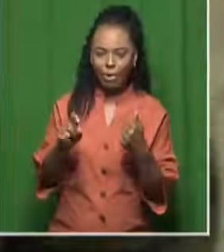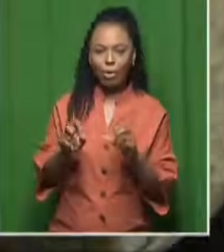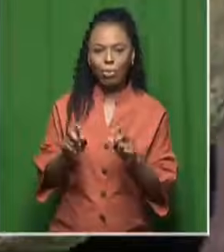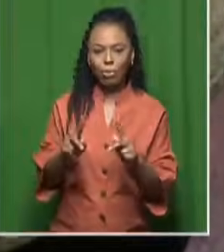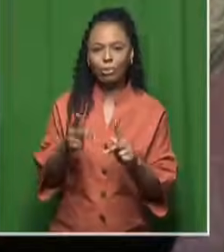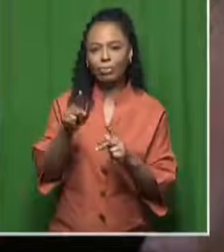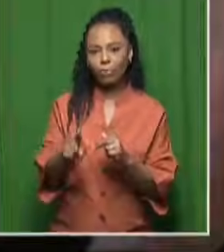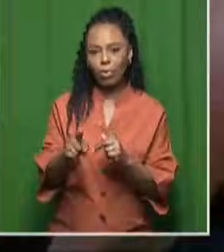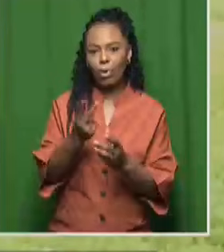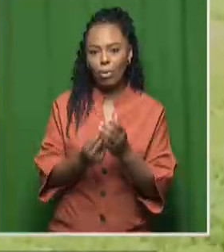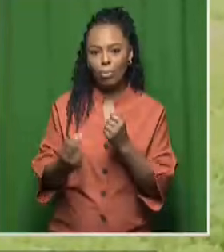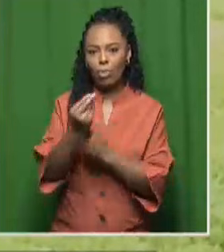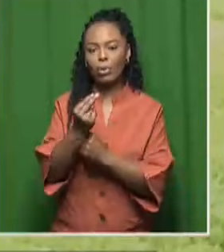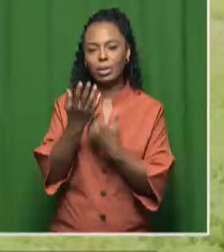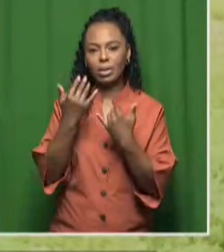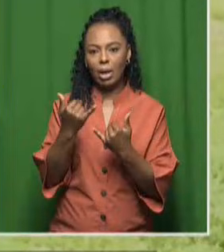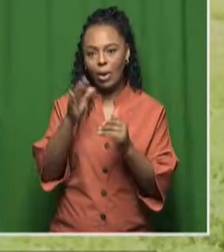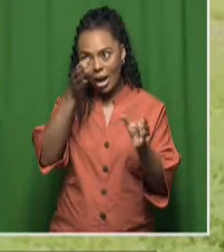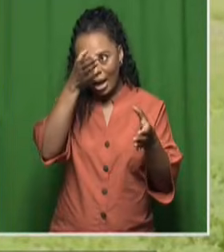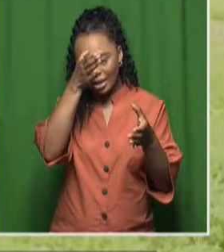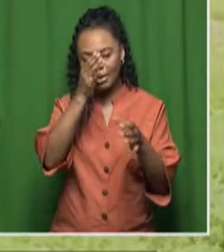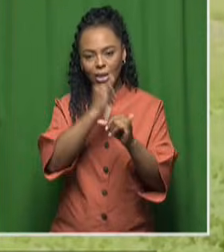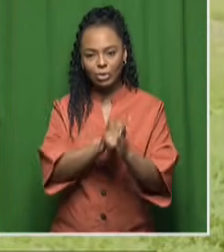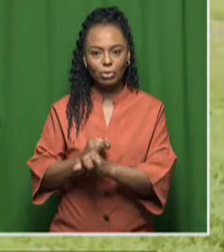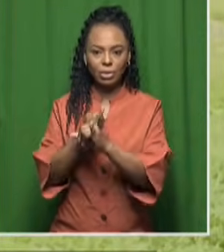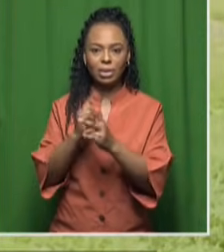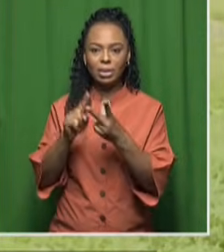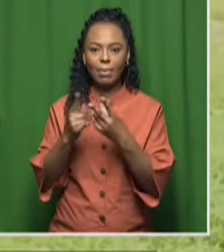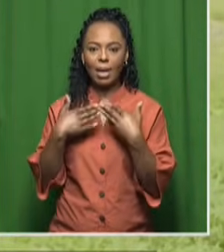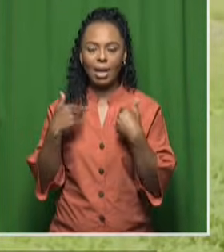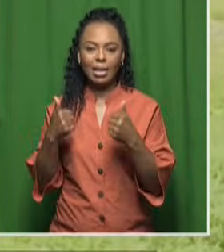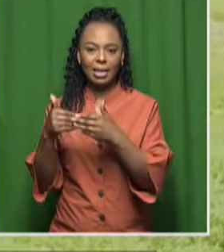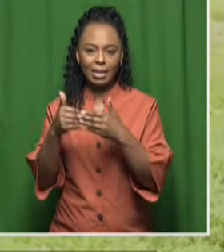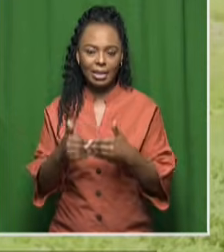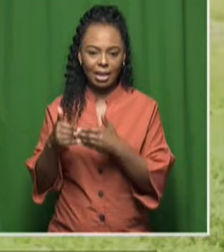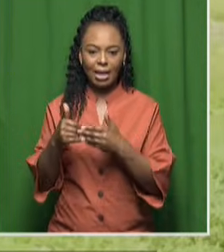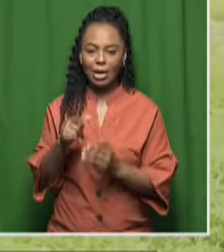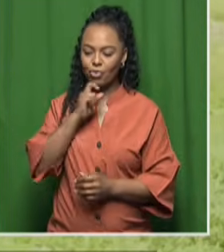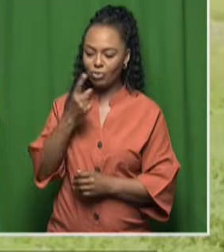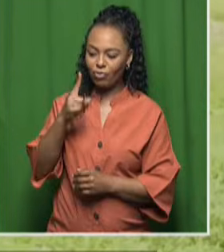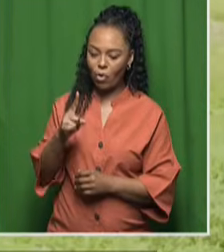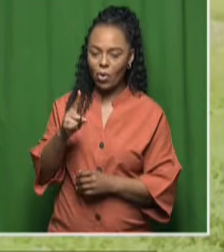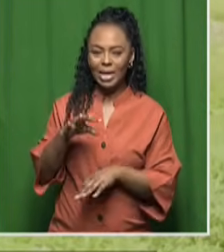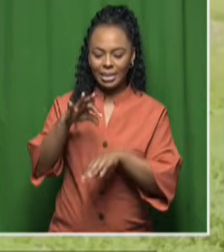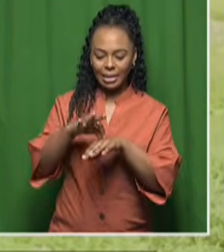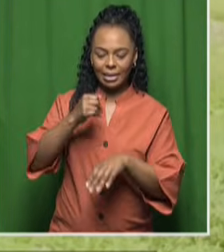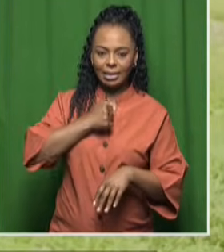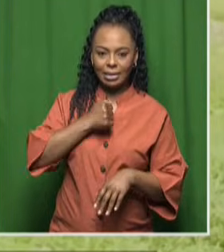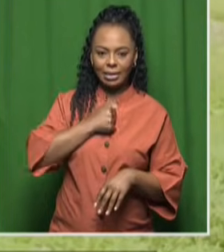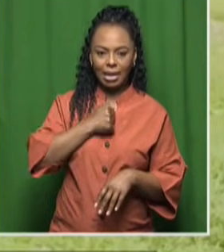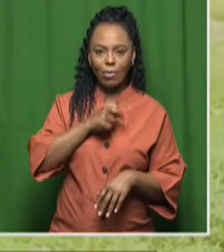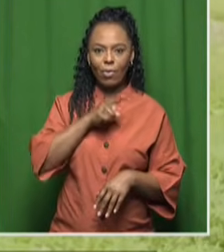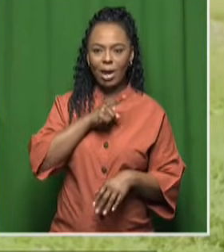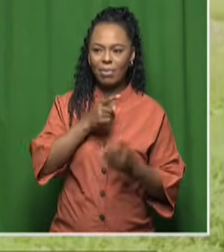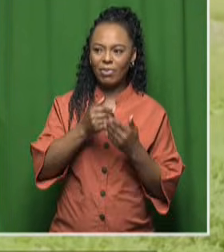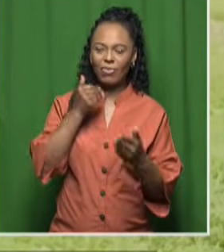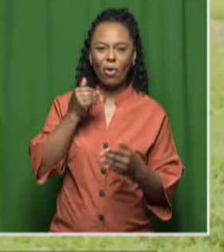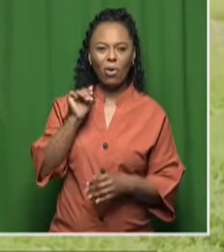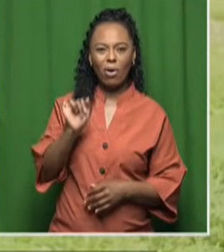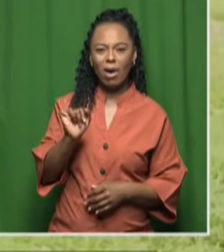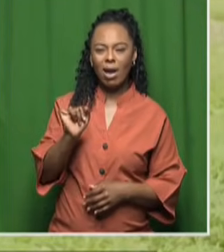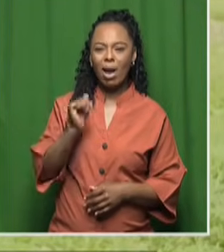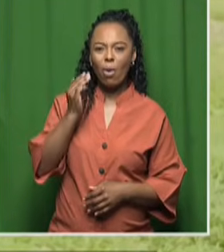healthcare and academic institutions. I felt like I can use my skills that I've been trained, even though it was the Western style of training, but